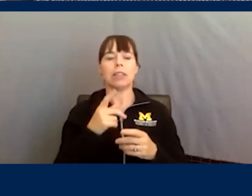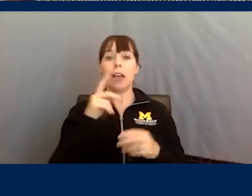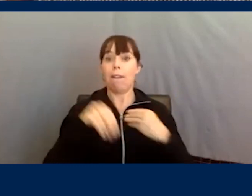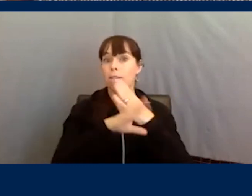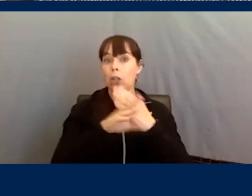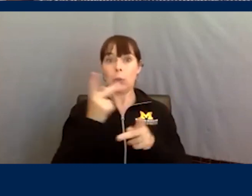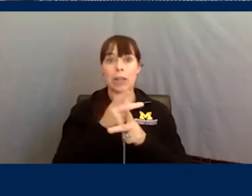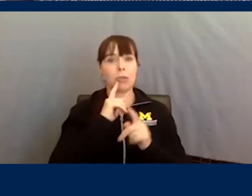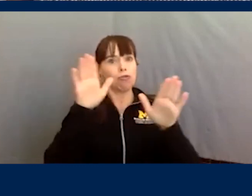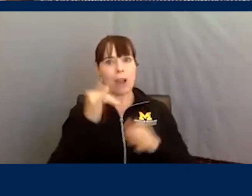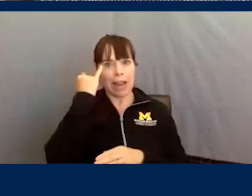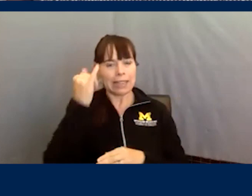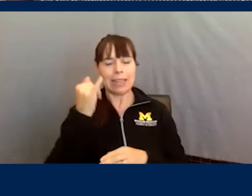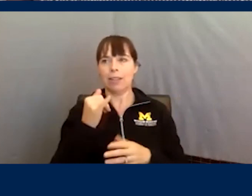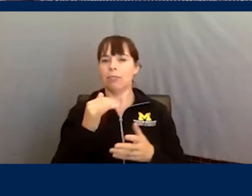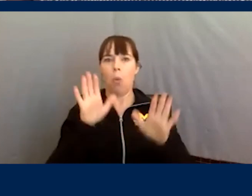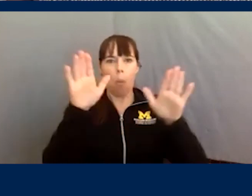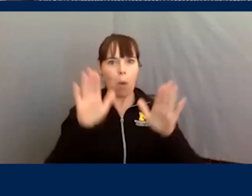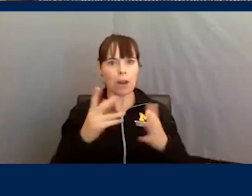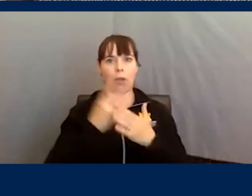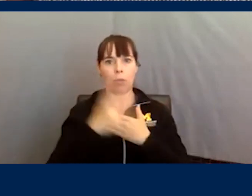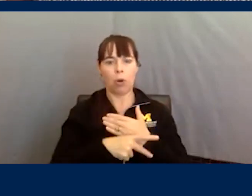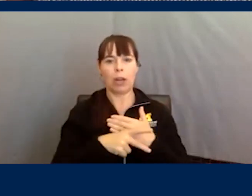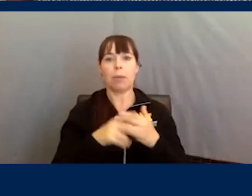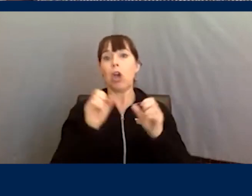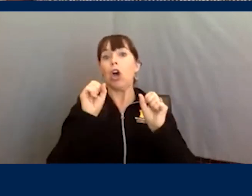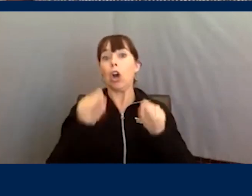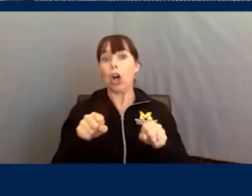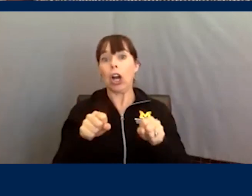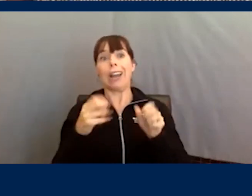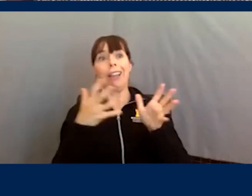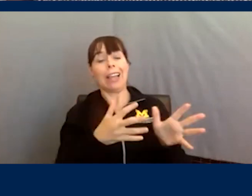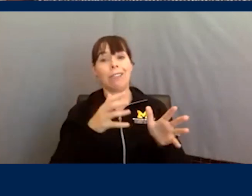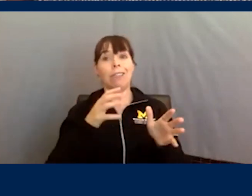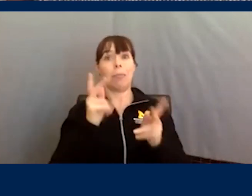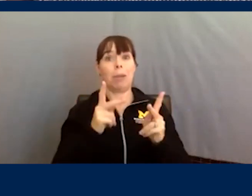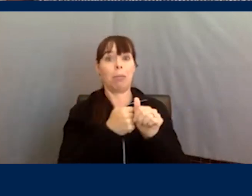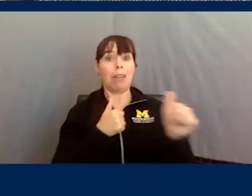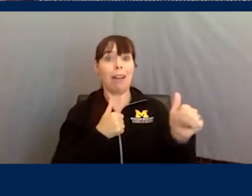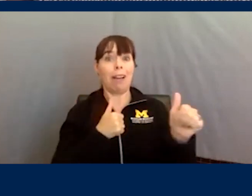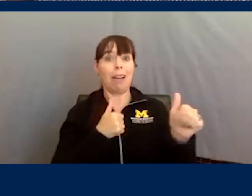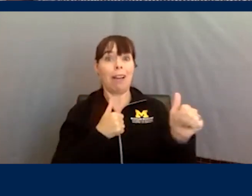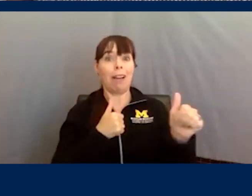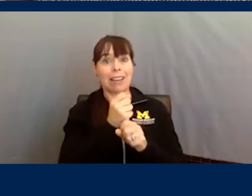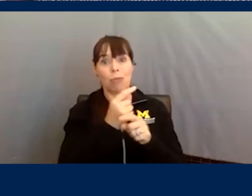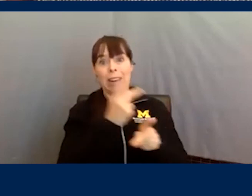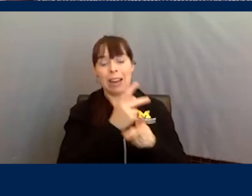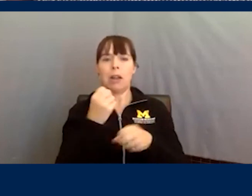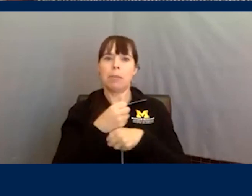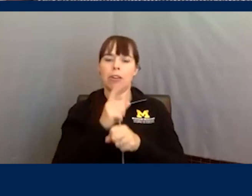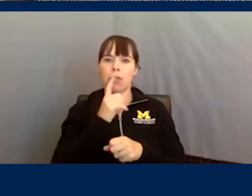care is a great example. It's a wonderful program that could leave some people behind. And we need to be sure that